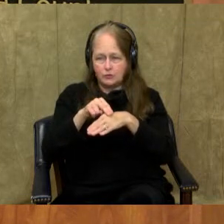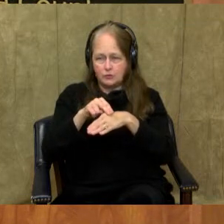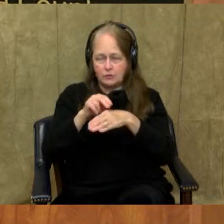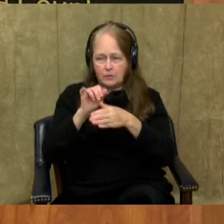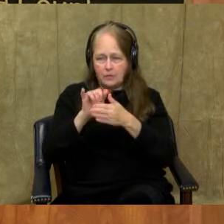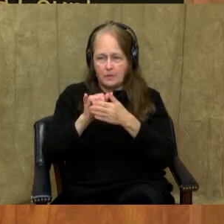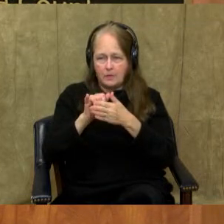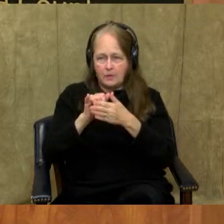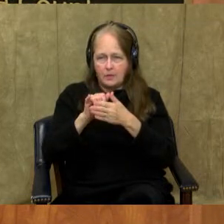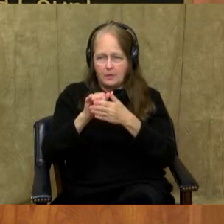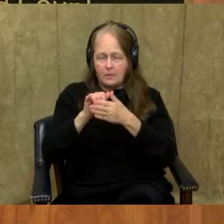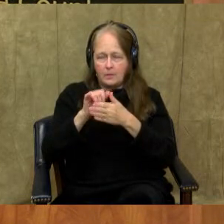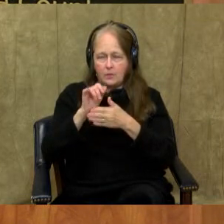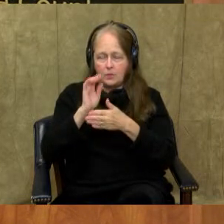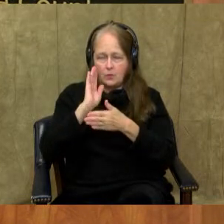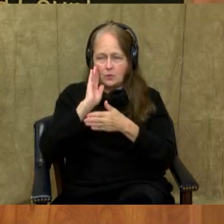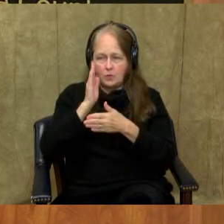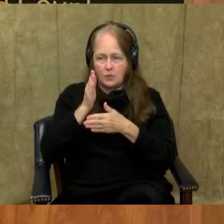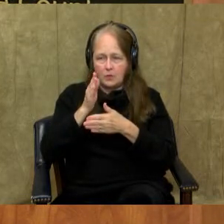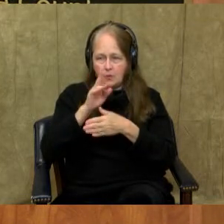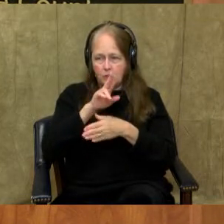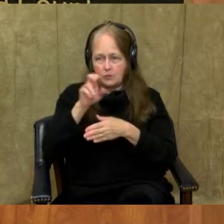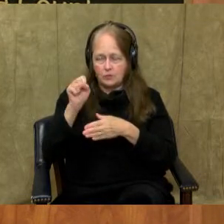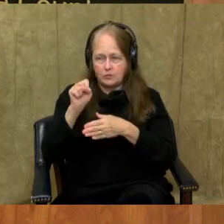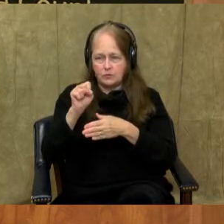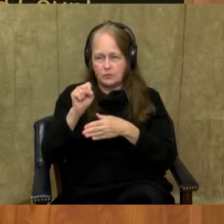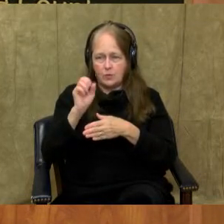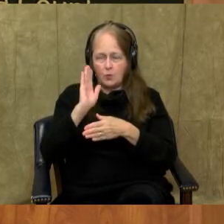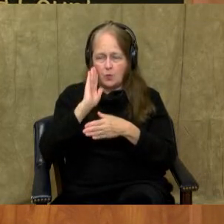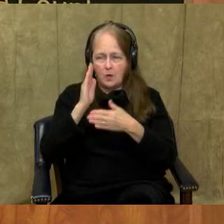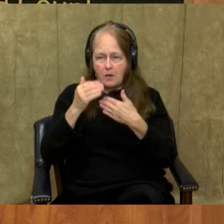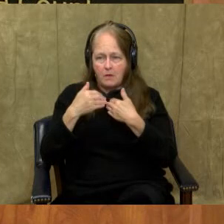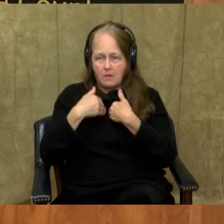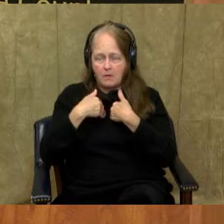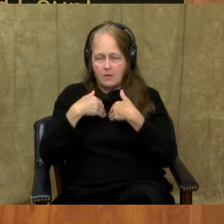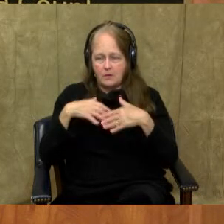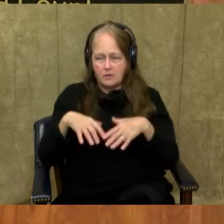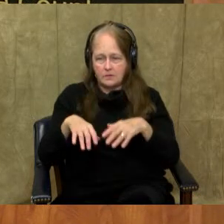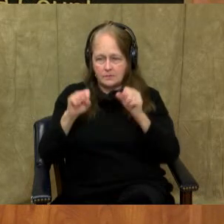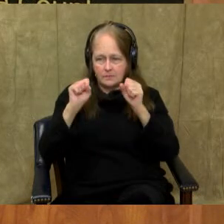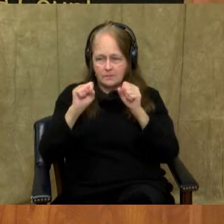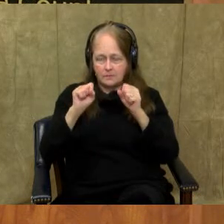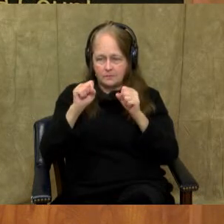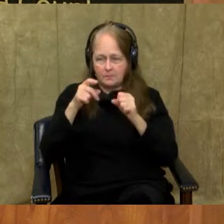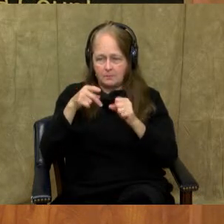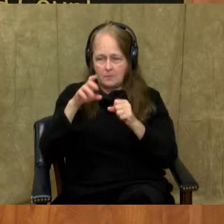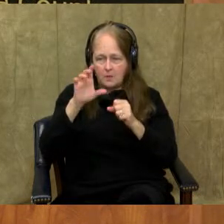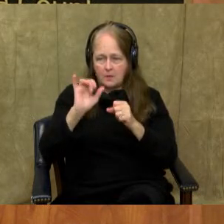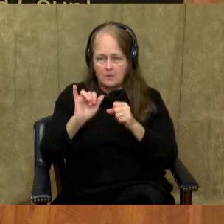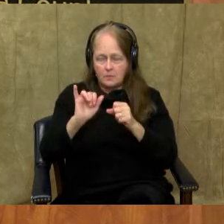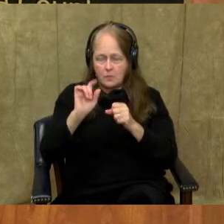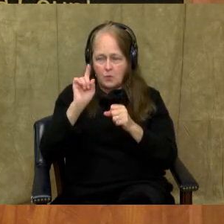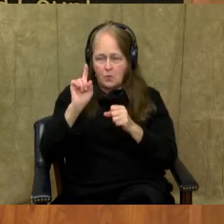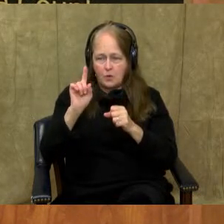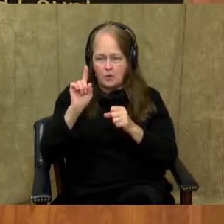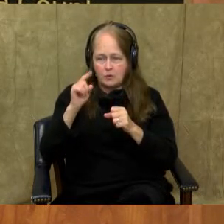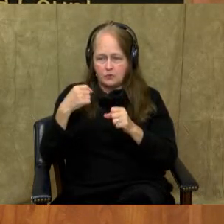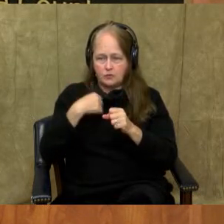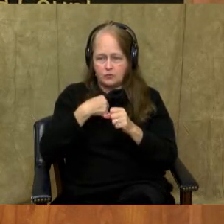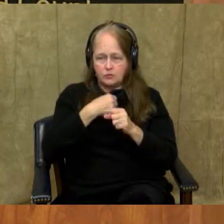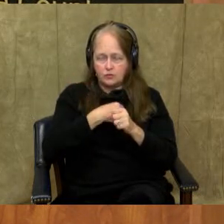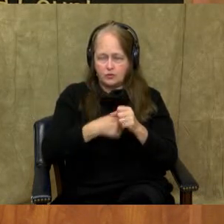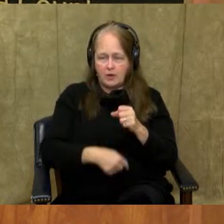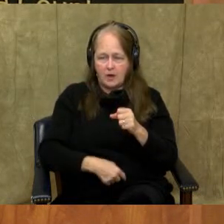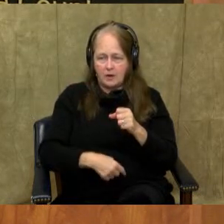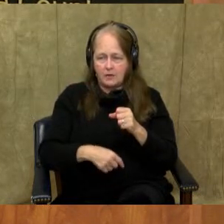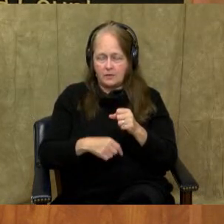one of its provinces, and the United States also takes on the policy that there's one China and Taiwan is